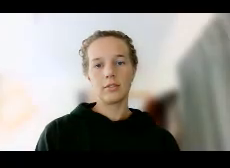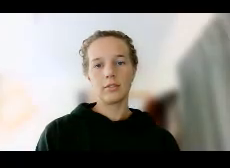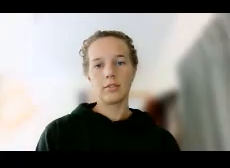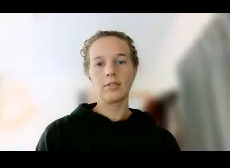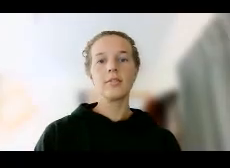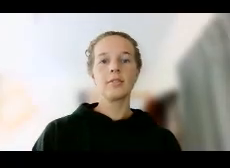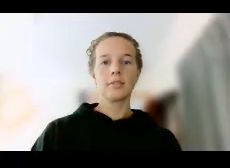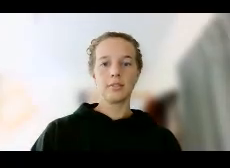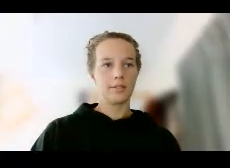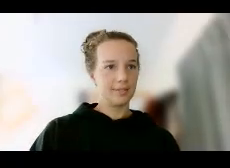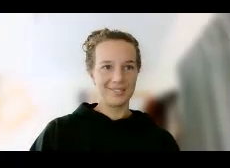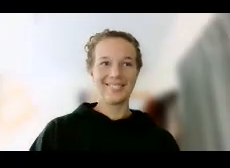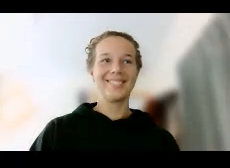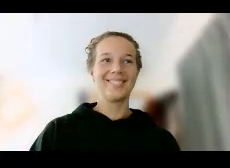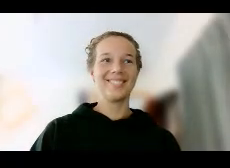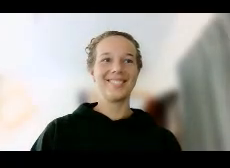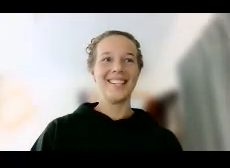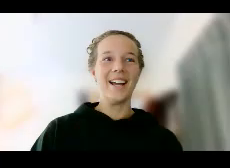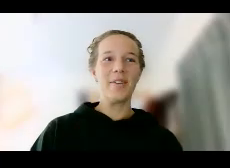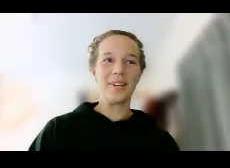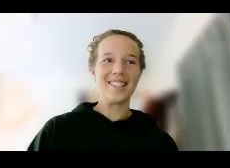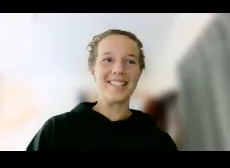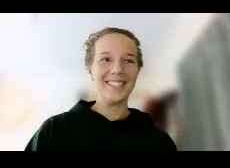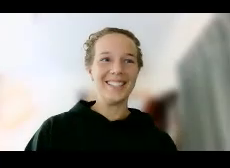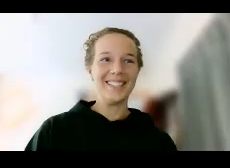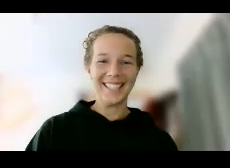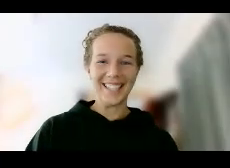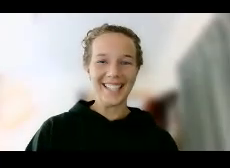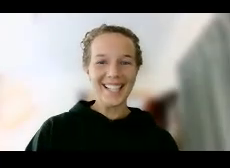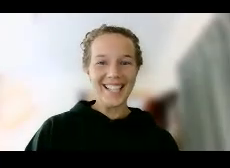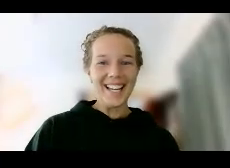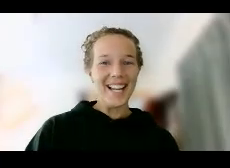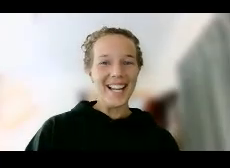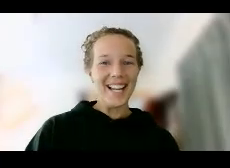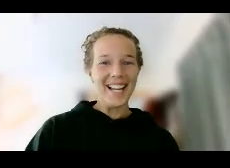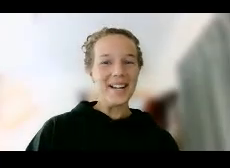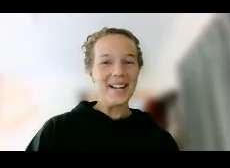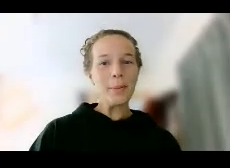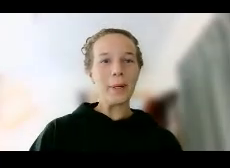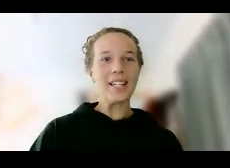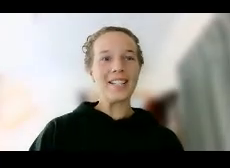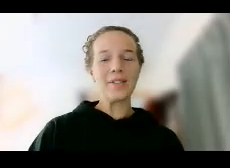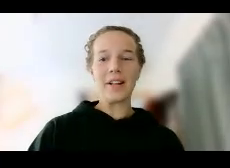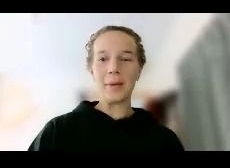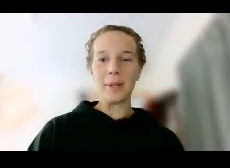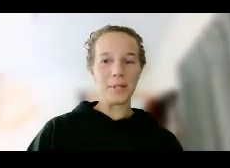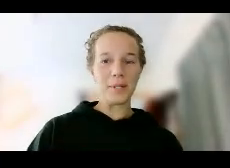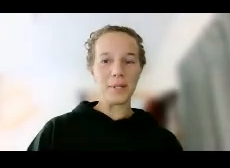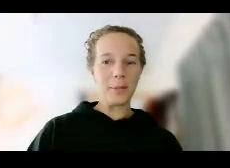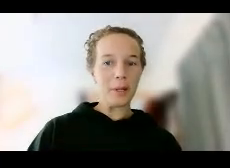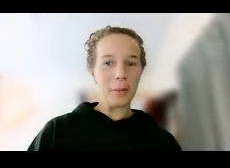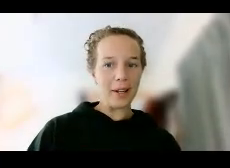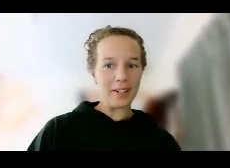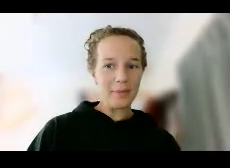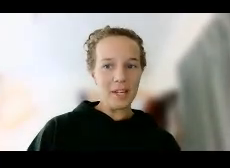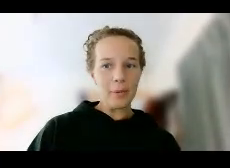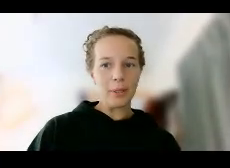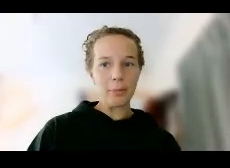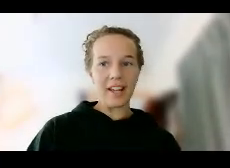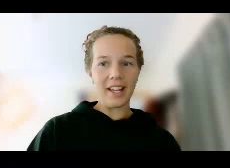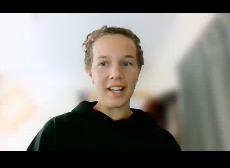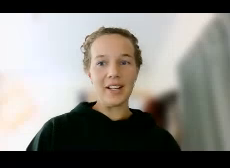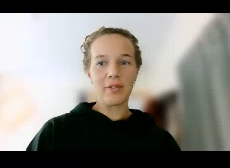on the forage fish species. Of course they do. We also supported the development of a similar